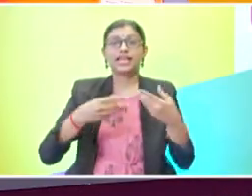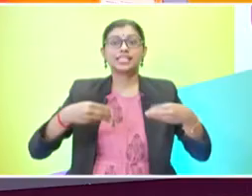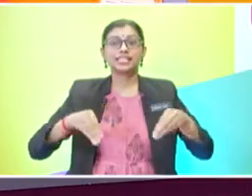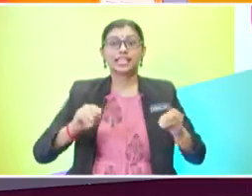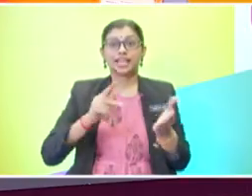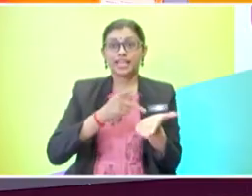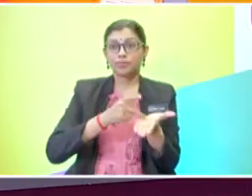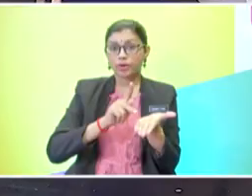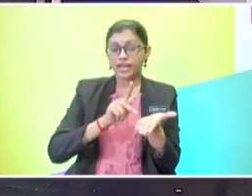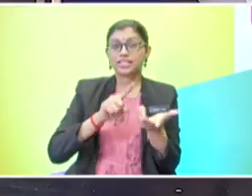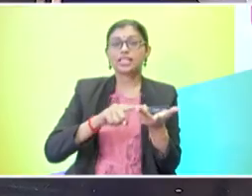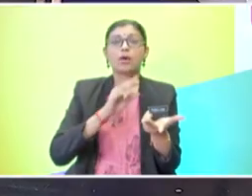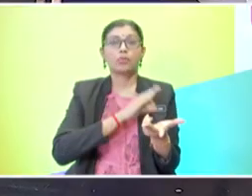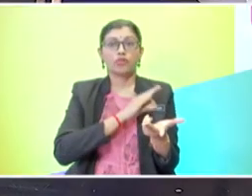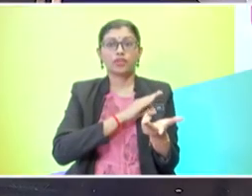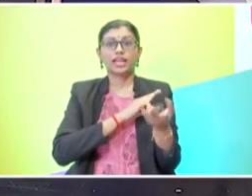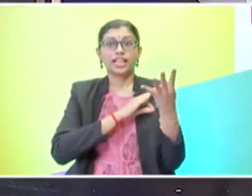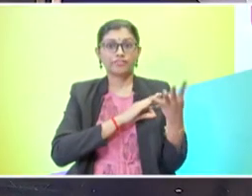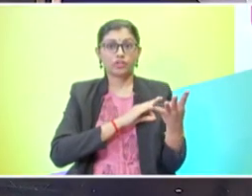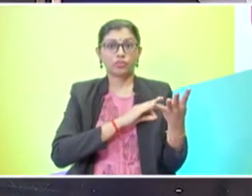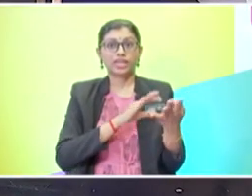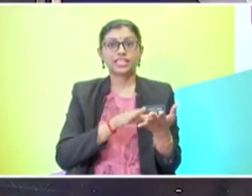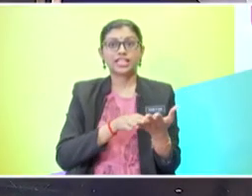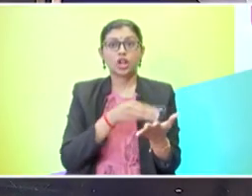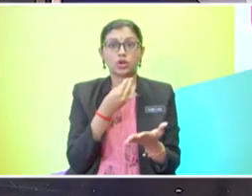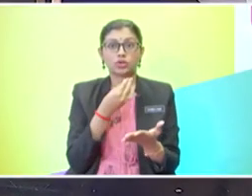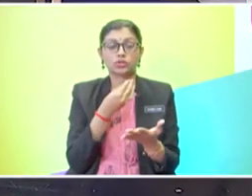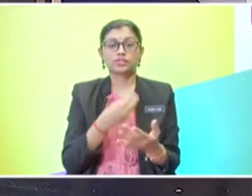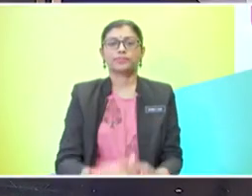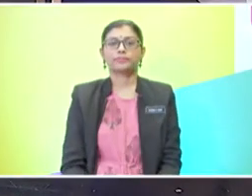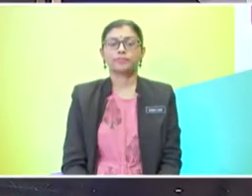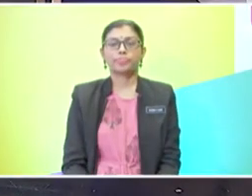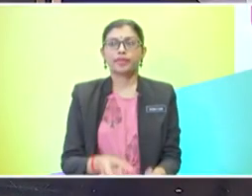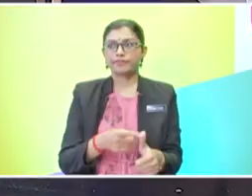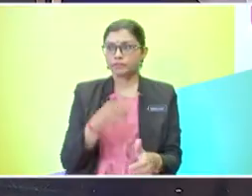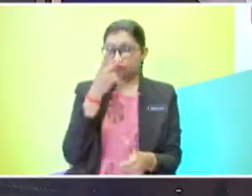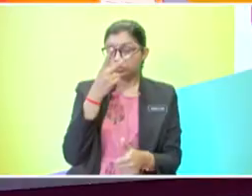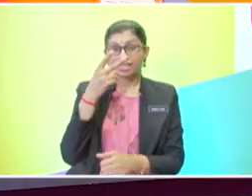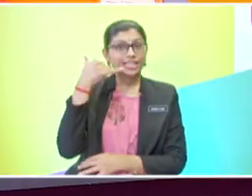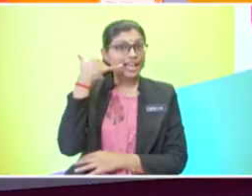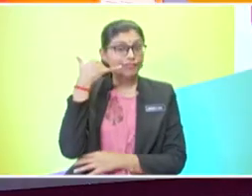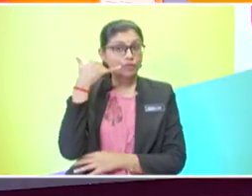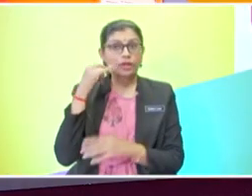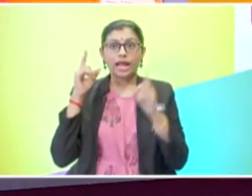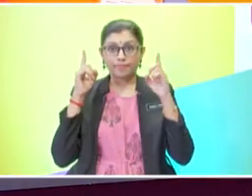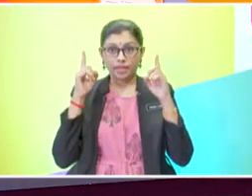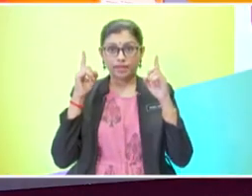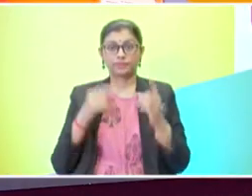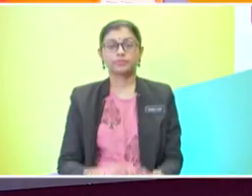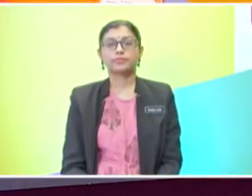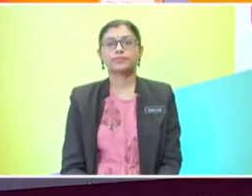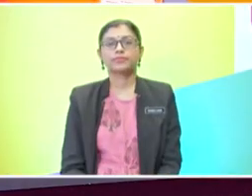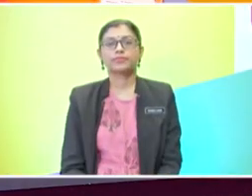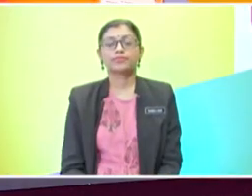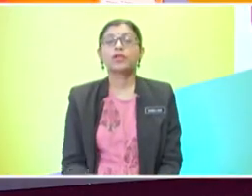and loss. Yeah, that's good. Okay, can you see the smartphone over there, Sean? This one? Yeah. Ah, what's the price? Yes. The price